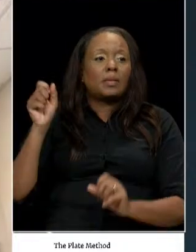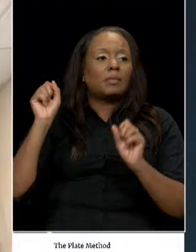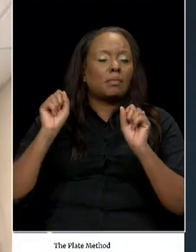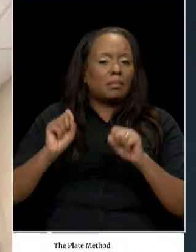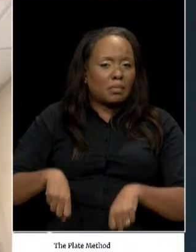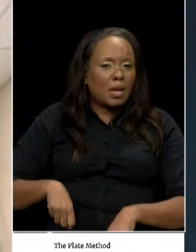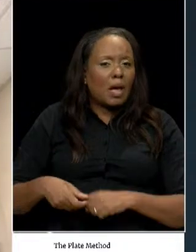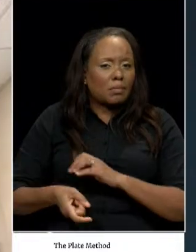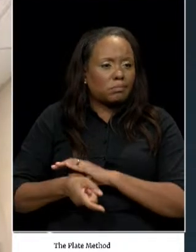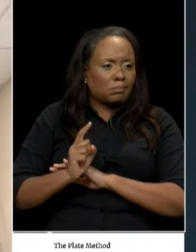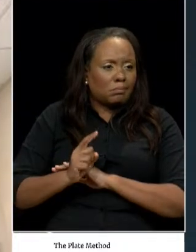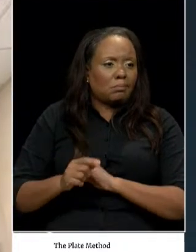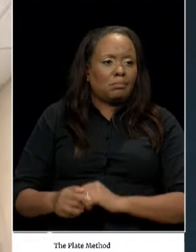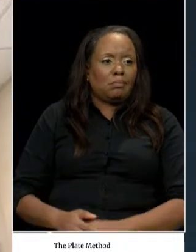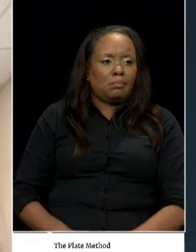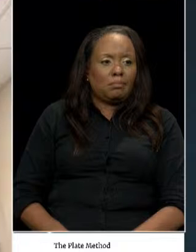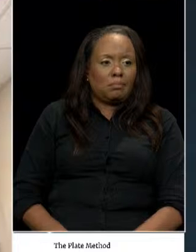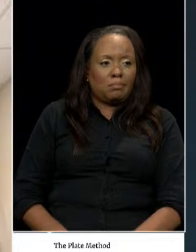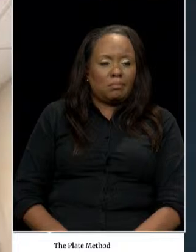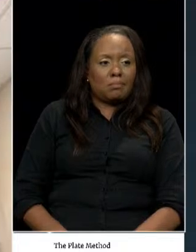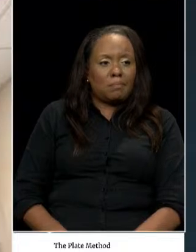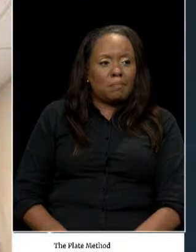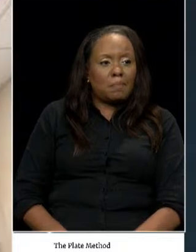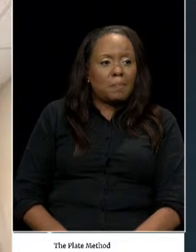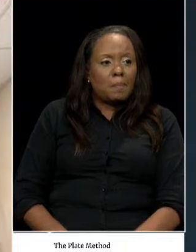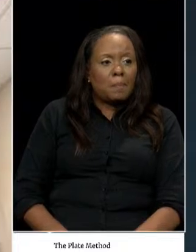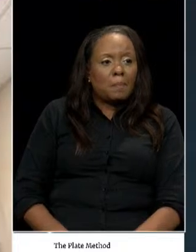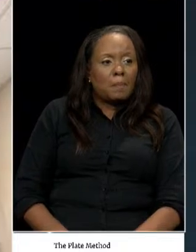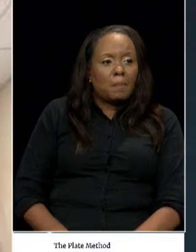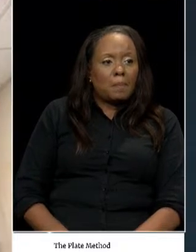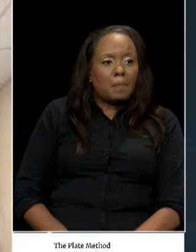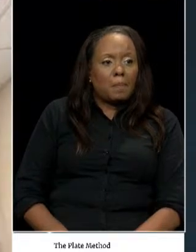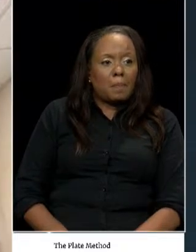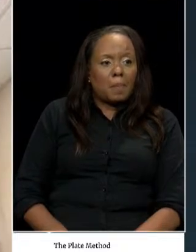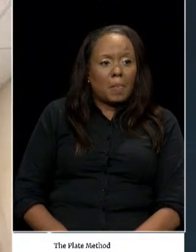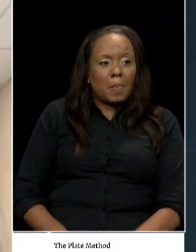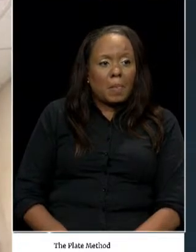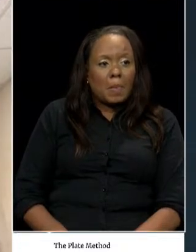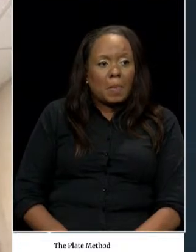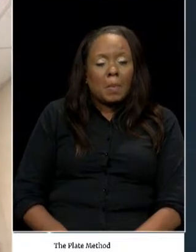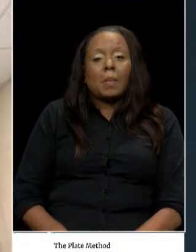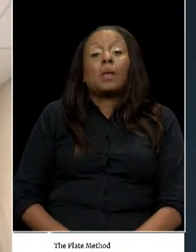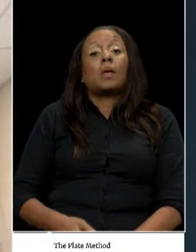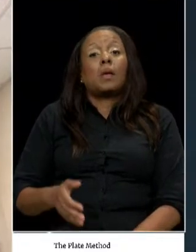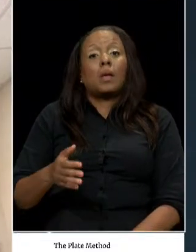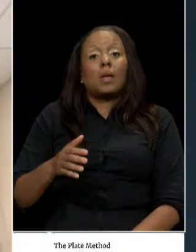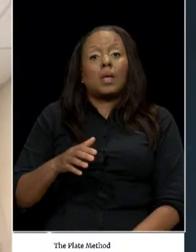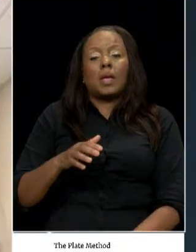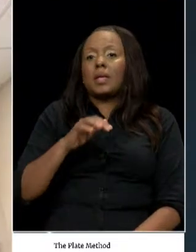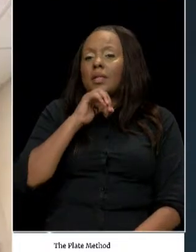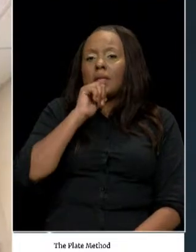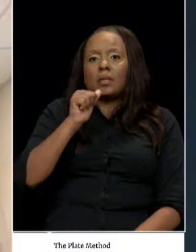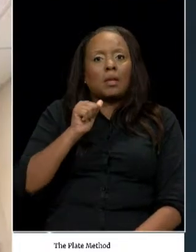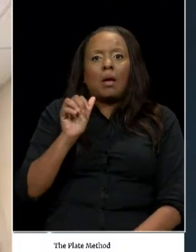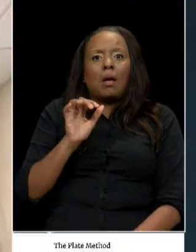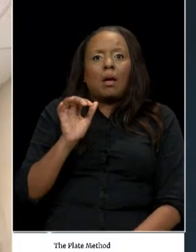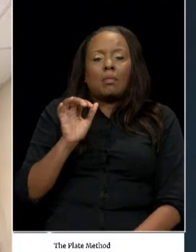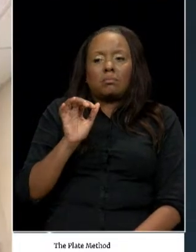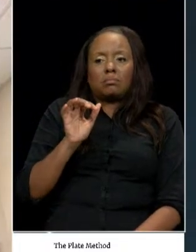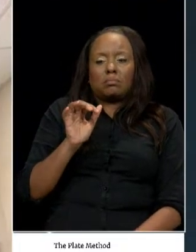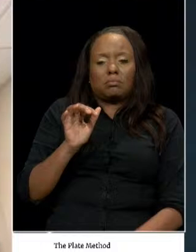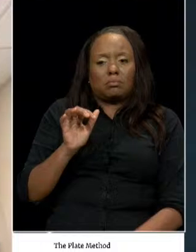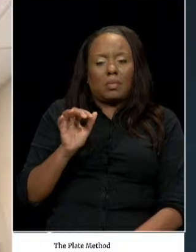know. It will not give you an erection. You must be able to have an erection. It will make your erection better. Whereas the intracavernosal